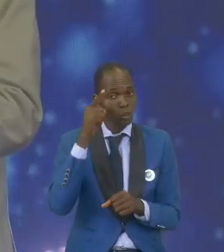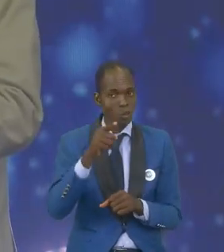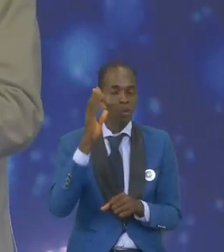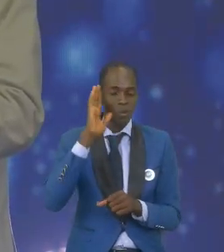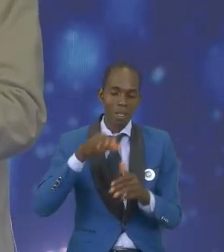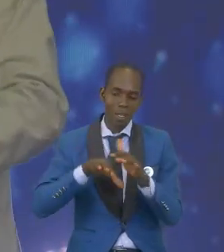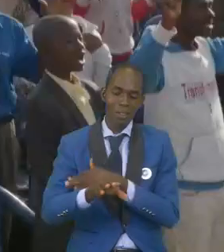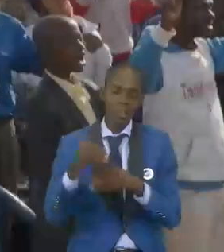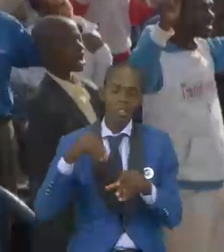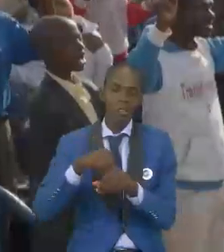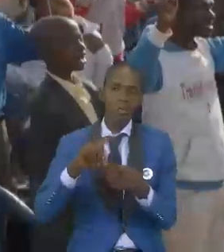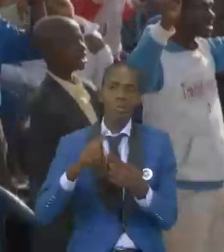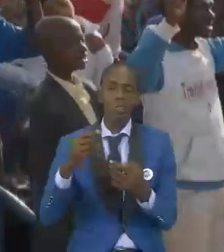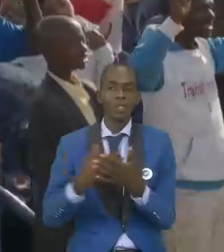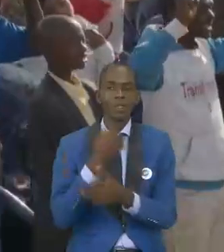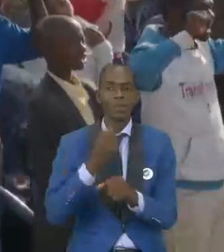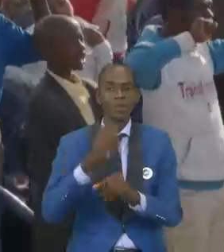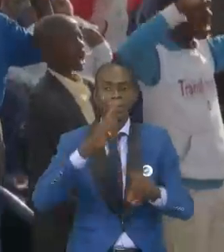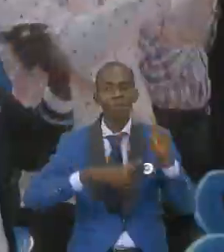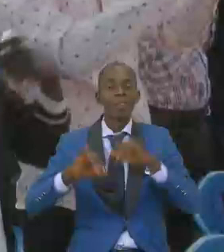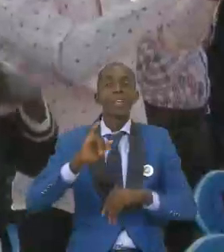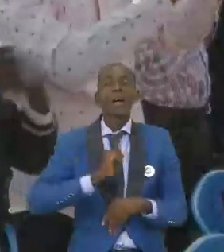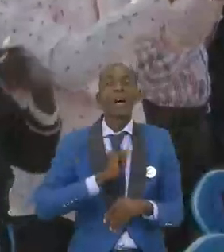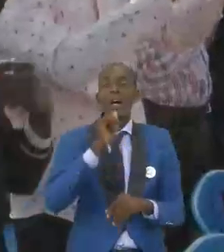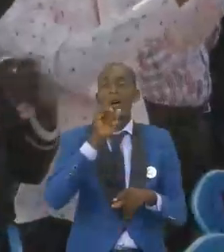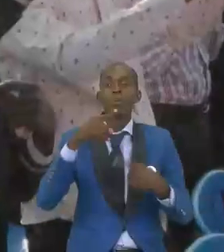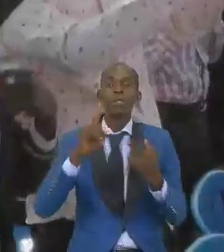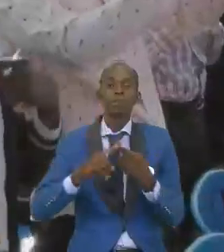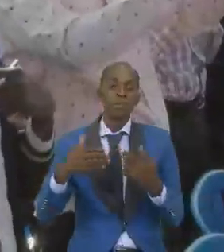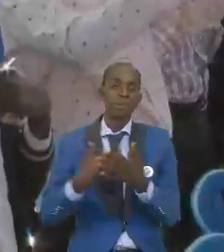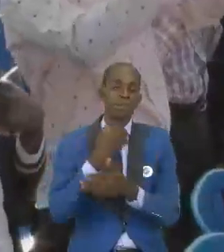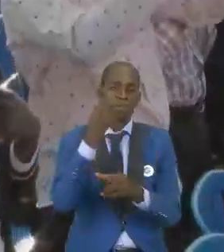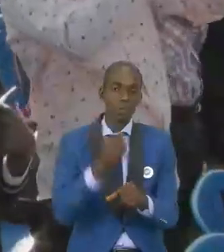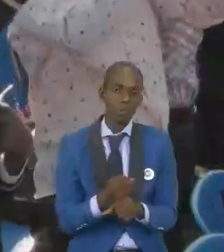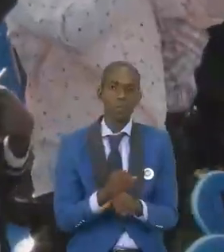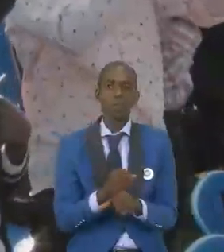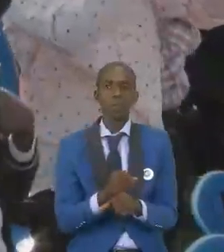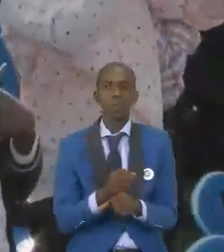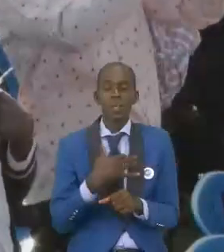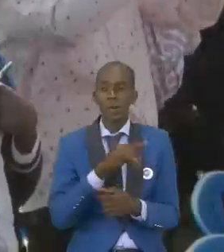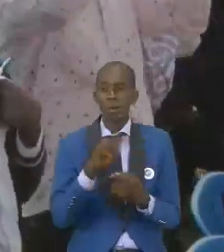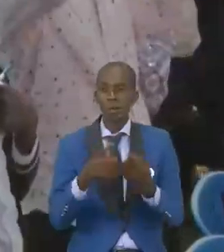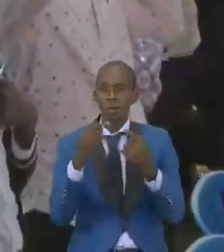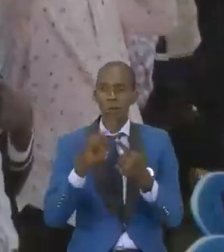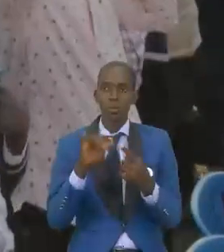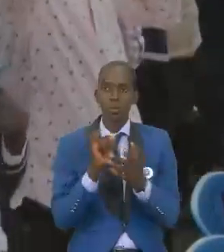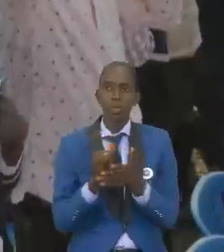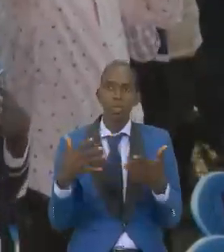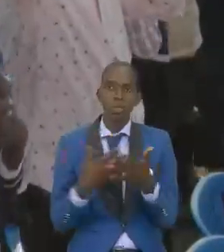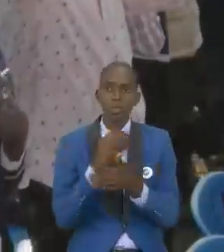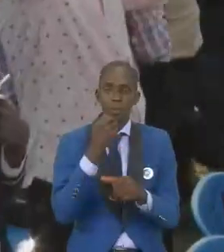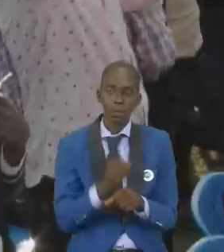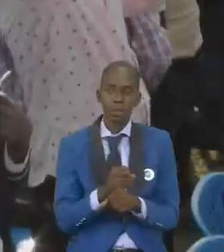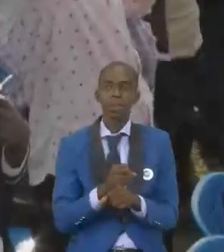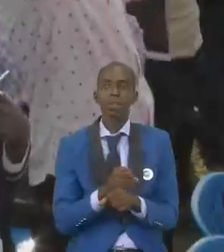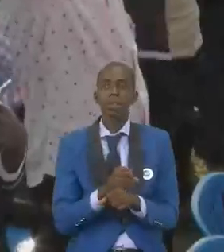over, I am going to cross over. And then you come to that new year, it will be the